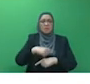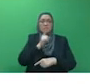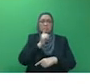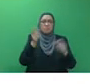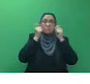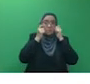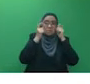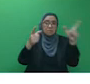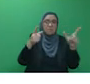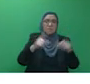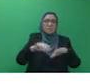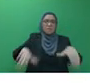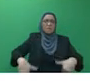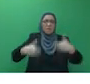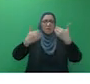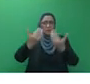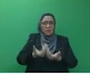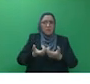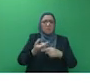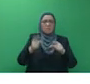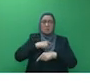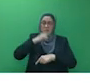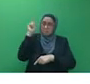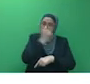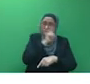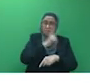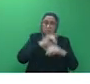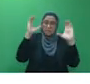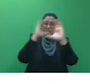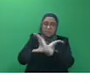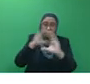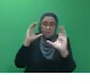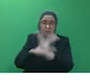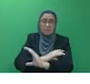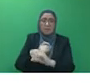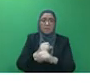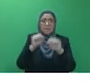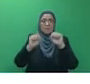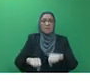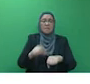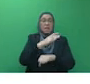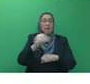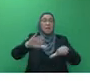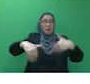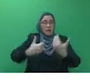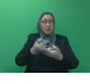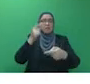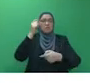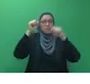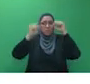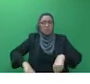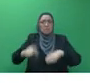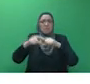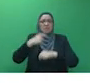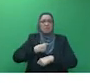can be but how these mundane challenges can really mess with your head and if you're not you know if you're not resilient you're not disciplined it could really